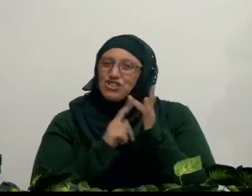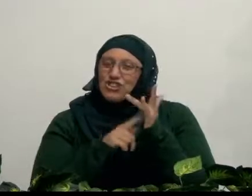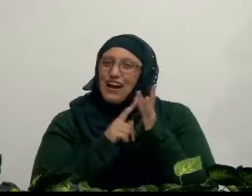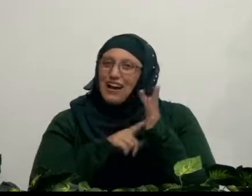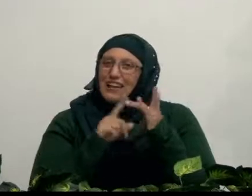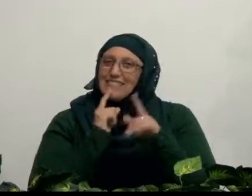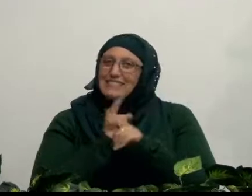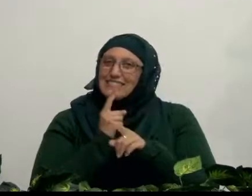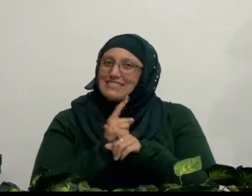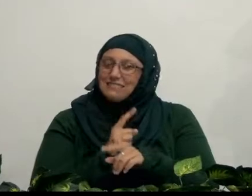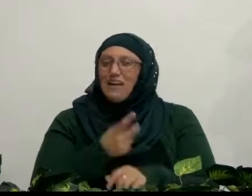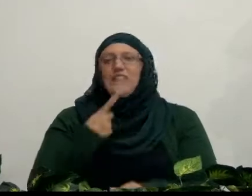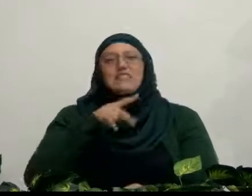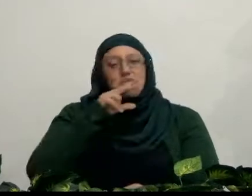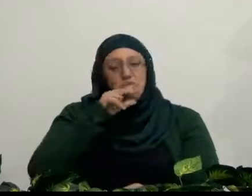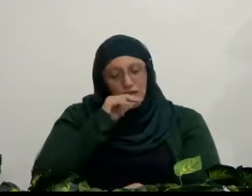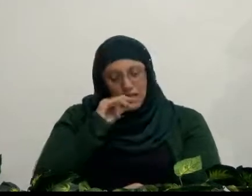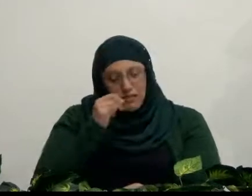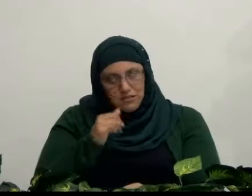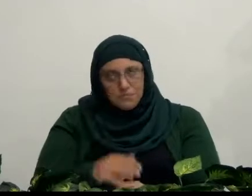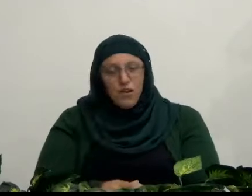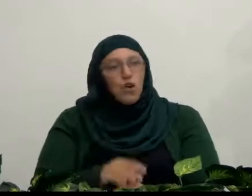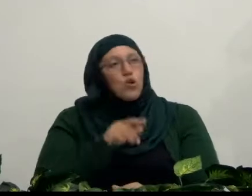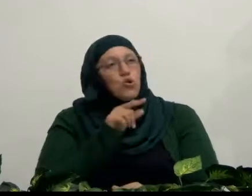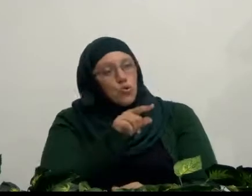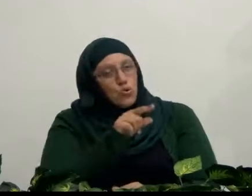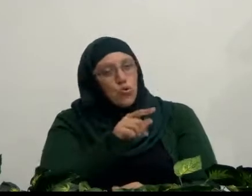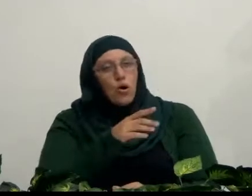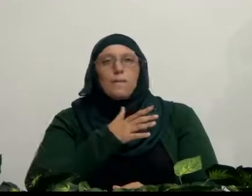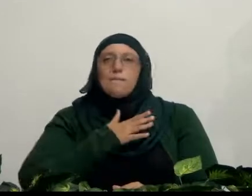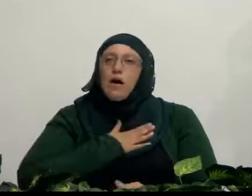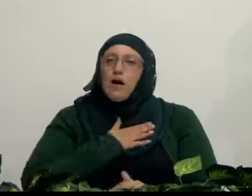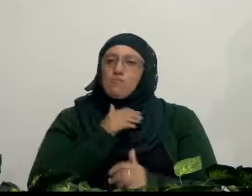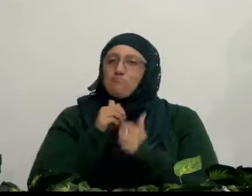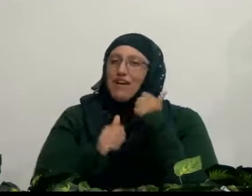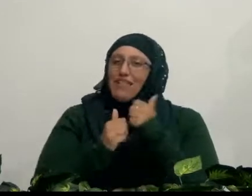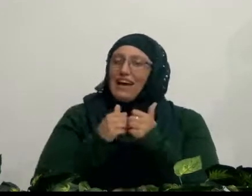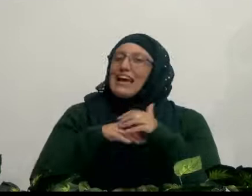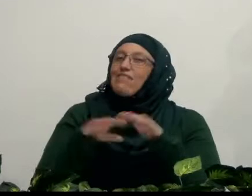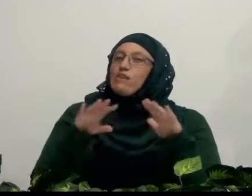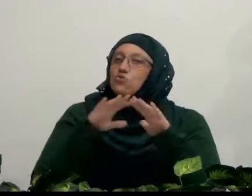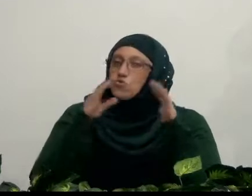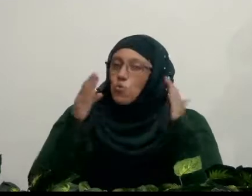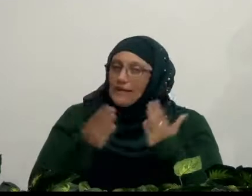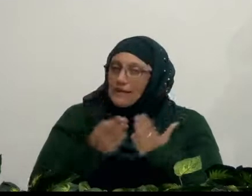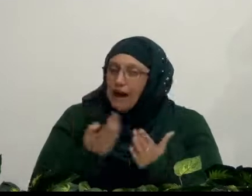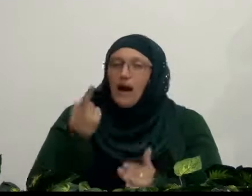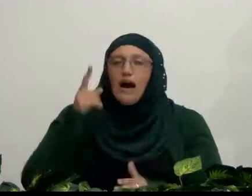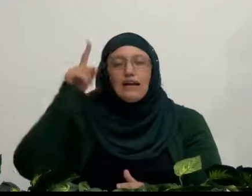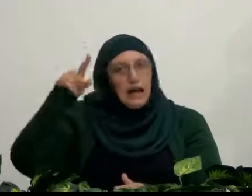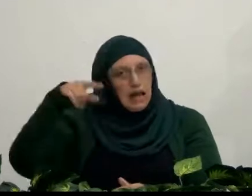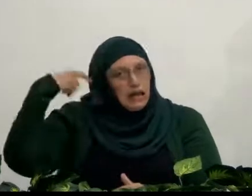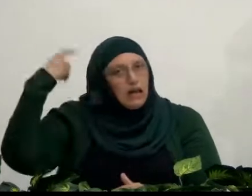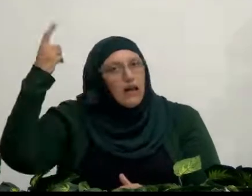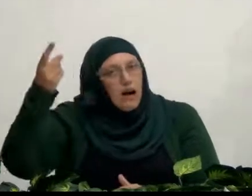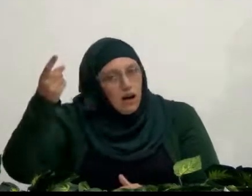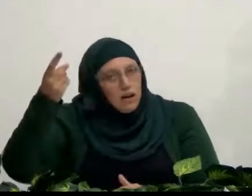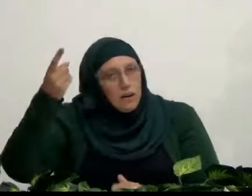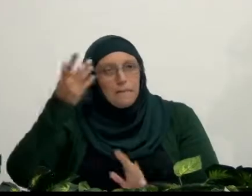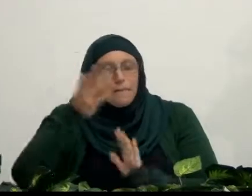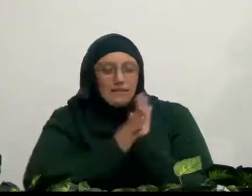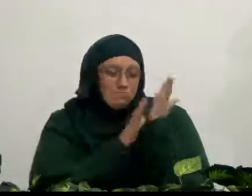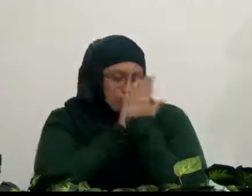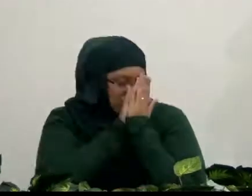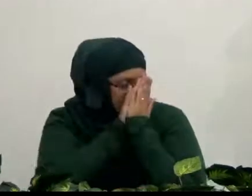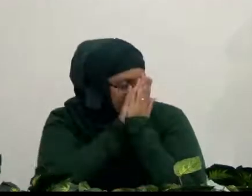akhi fi dunya wal akhirah. You are, Ya Ali, my brother in dunya and in the hereafter. This is about the nearness of Imam